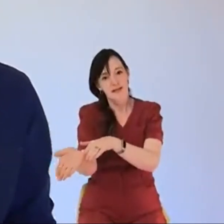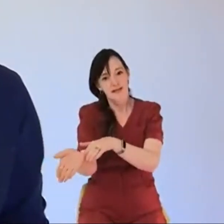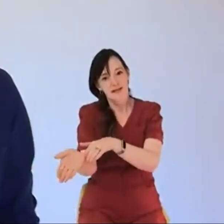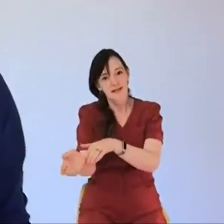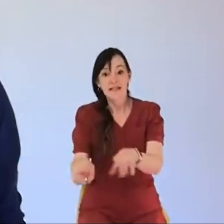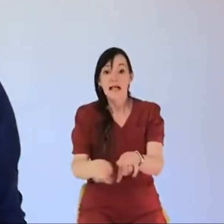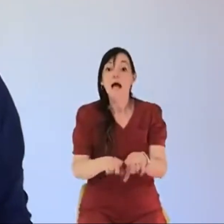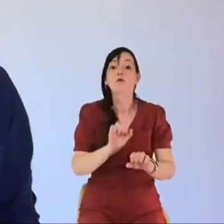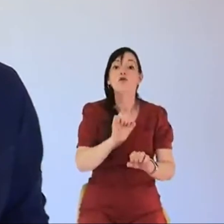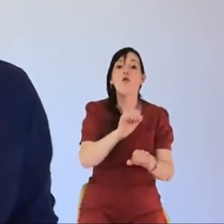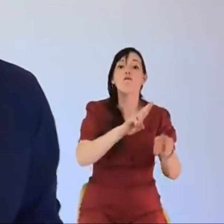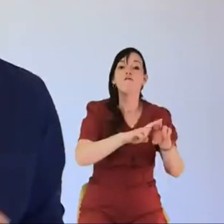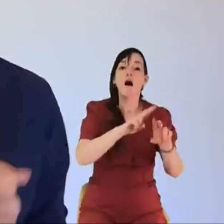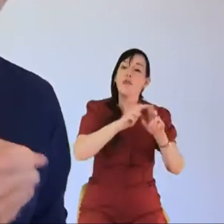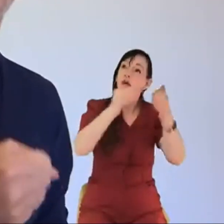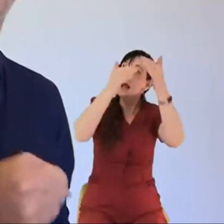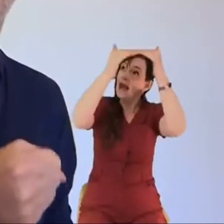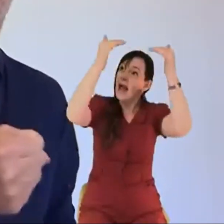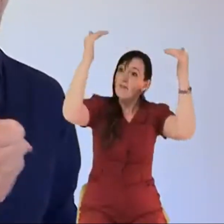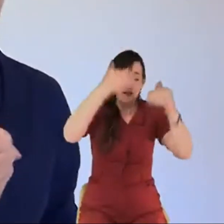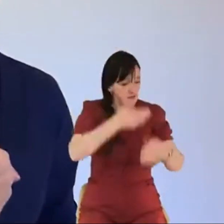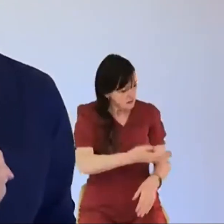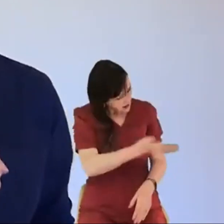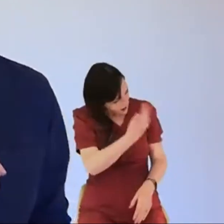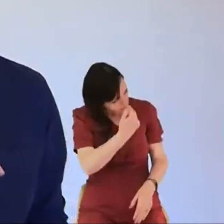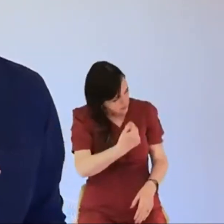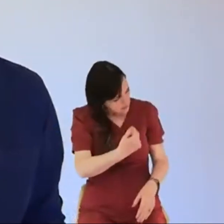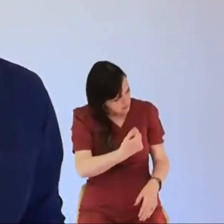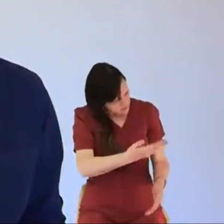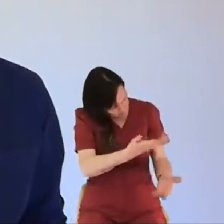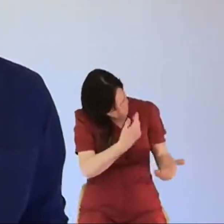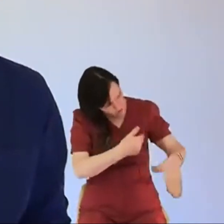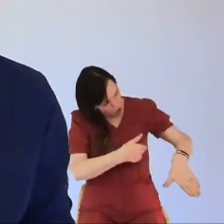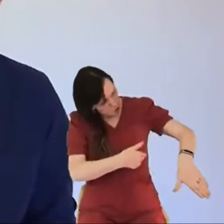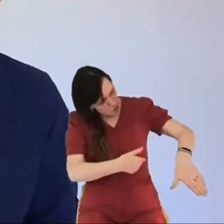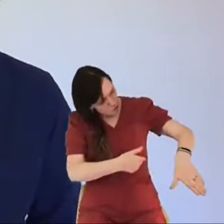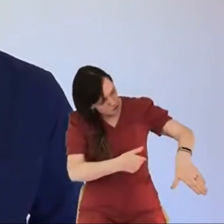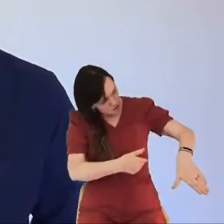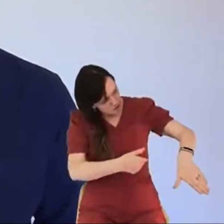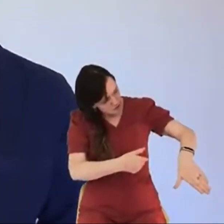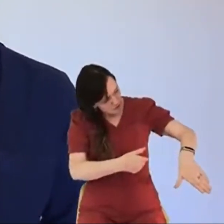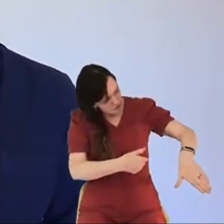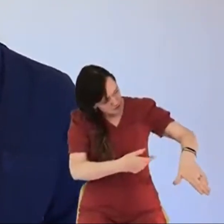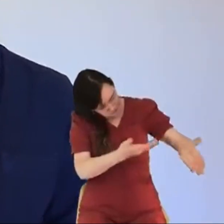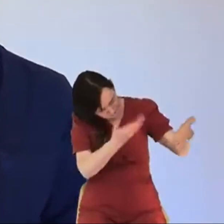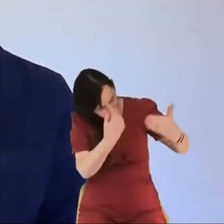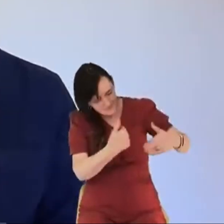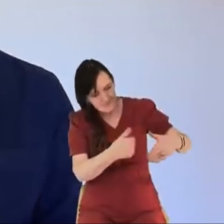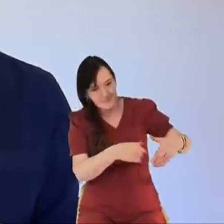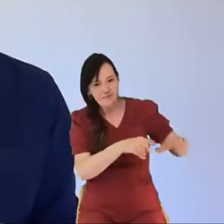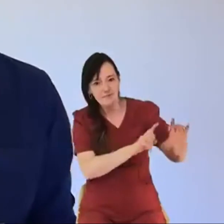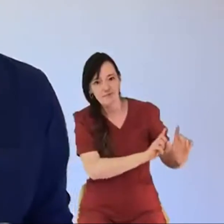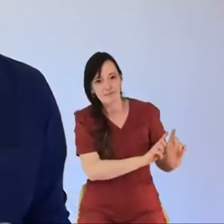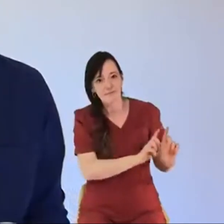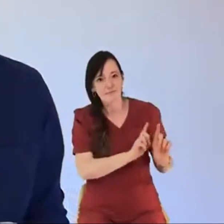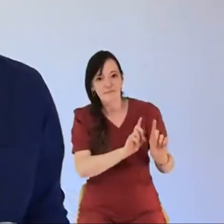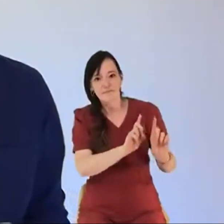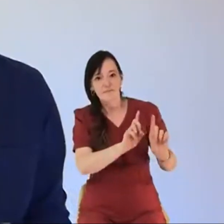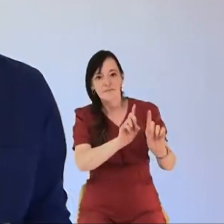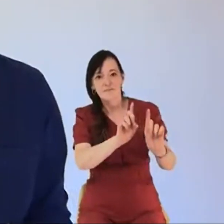your father in heaven has taken you by the hand and he will get you to glory